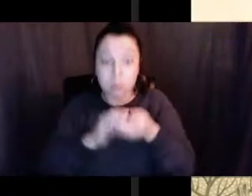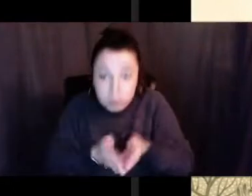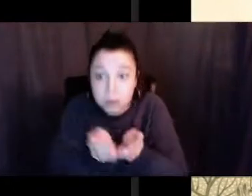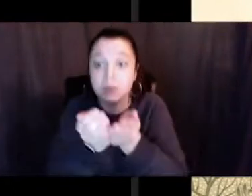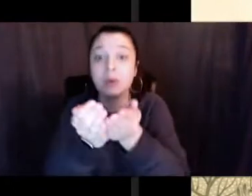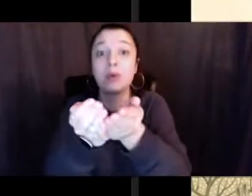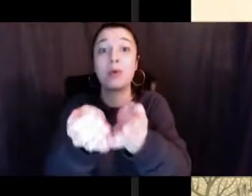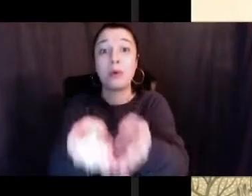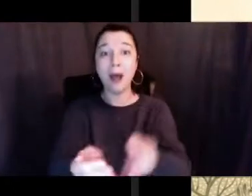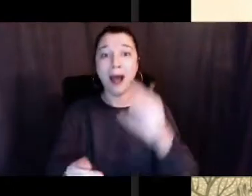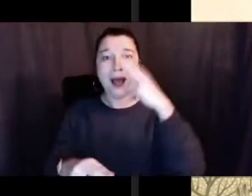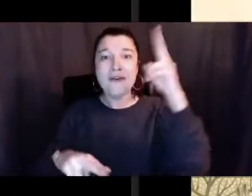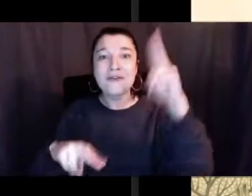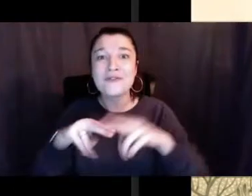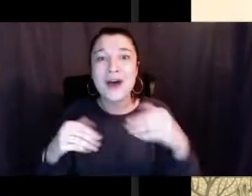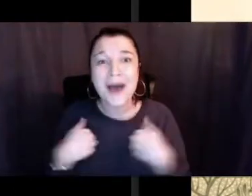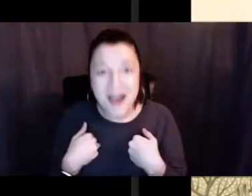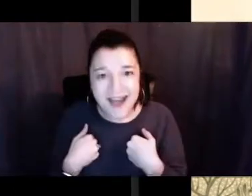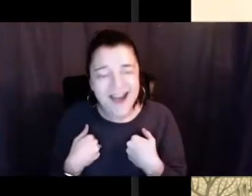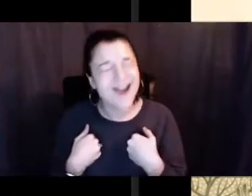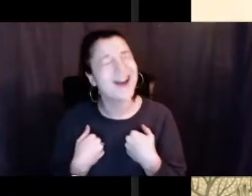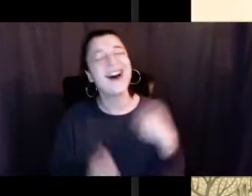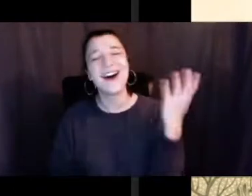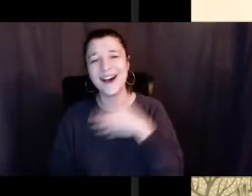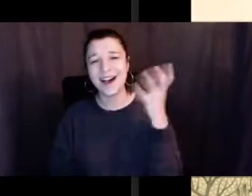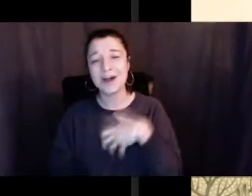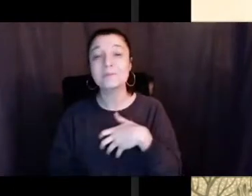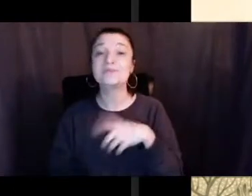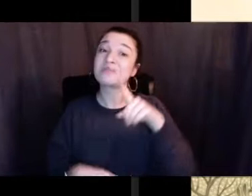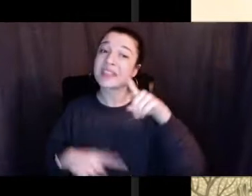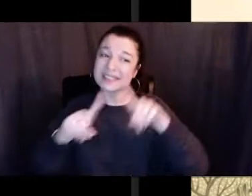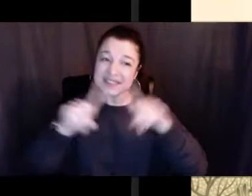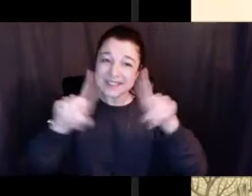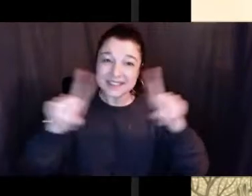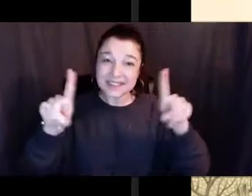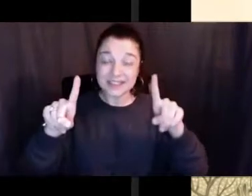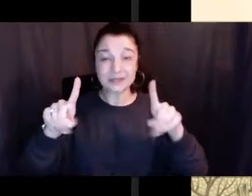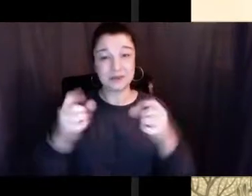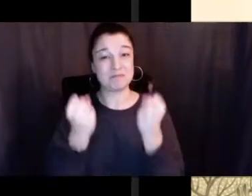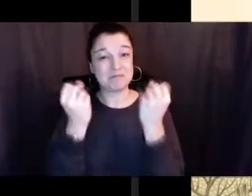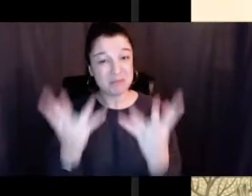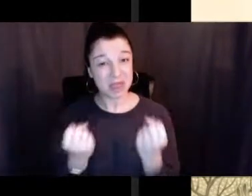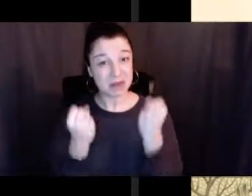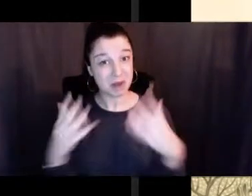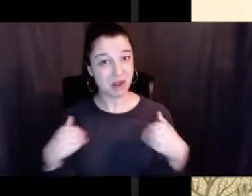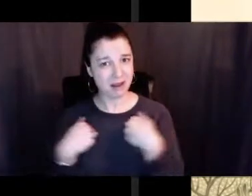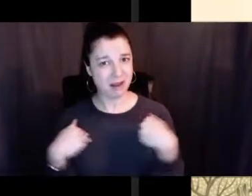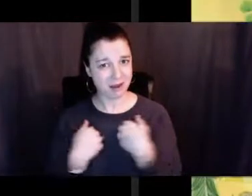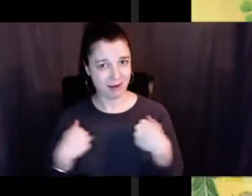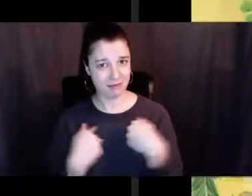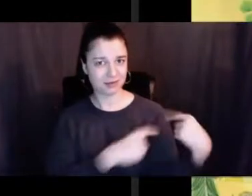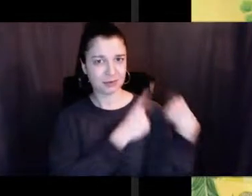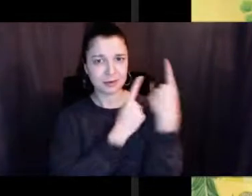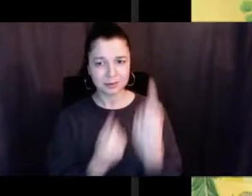So many different animals living their separate lives, but they didn't know they were in it together until